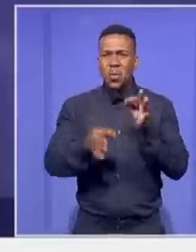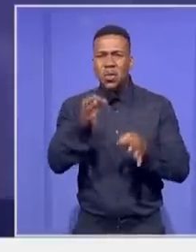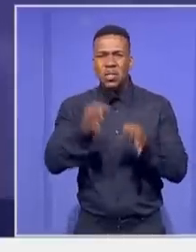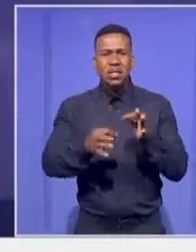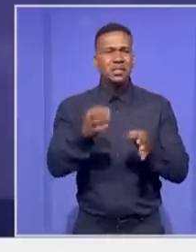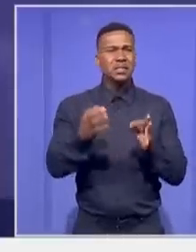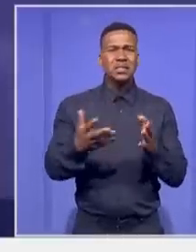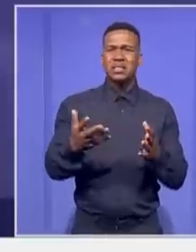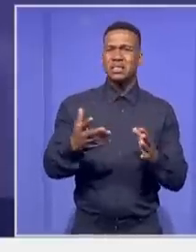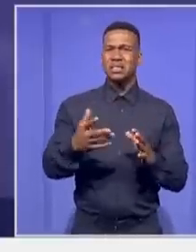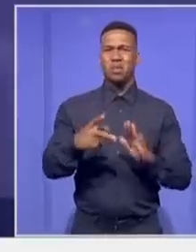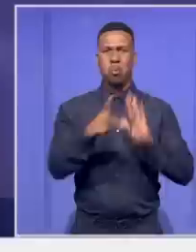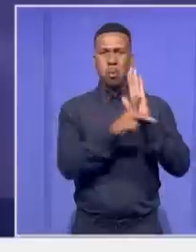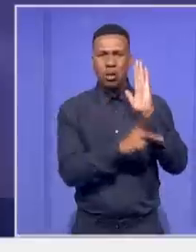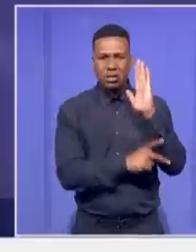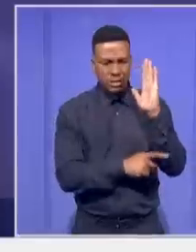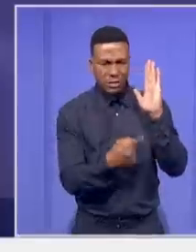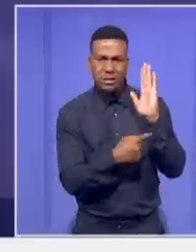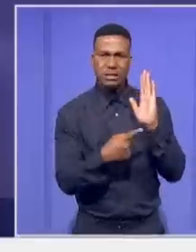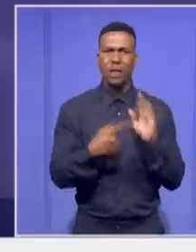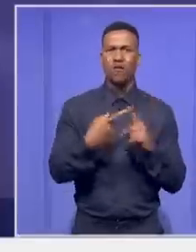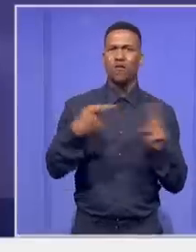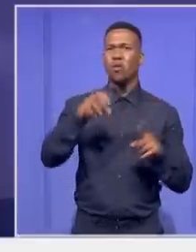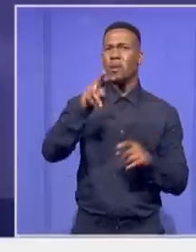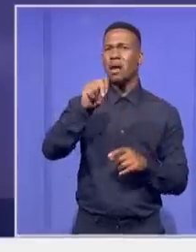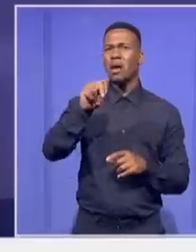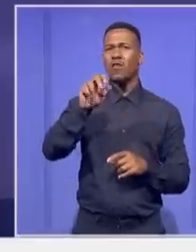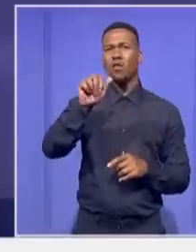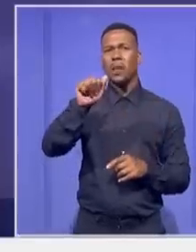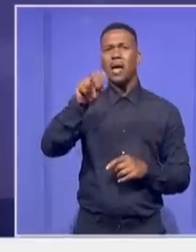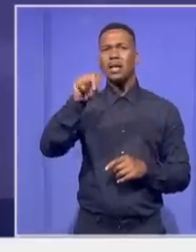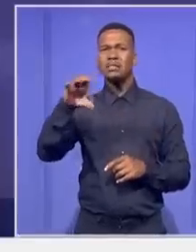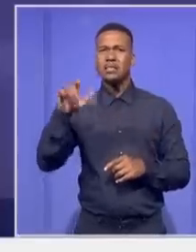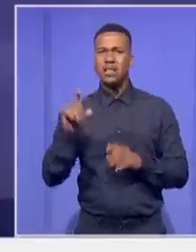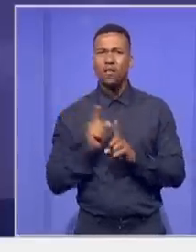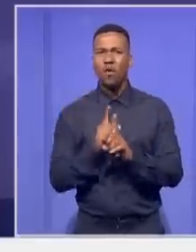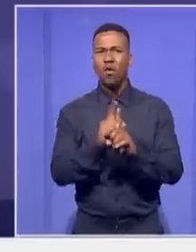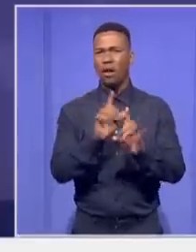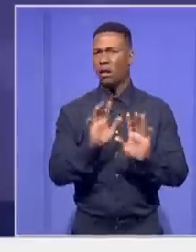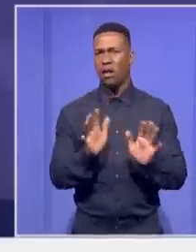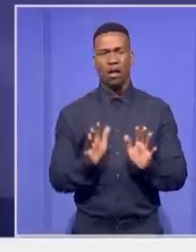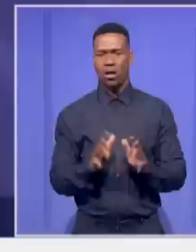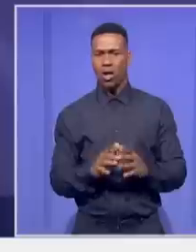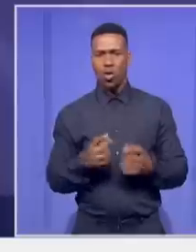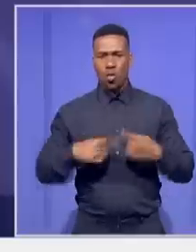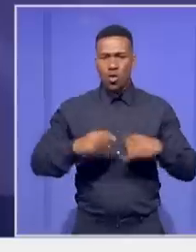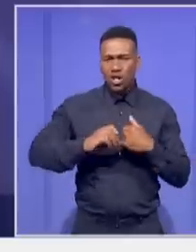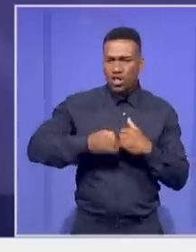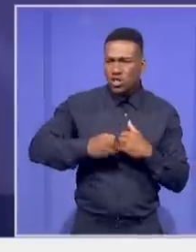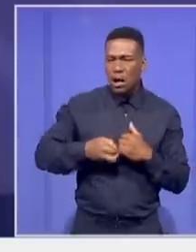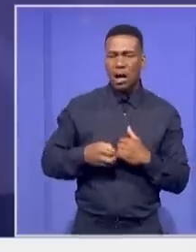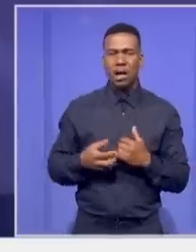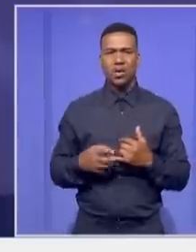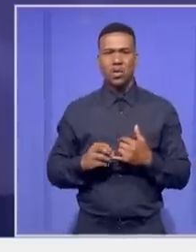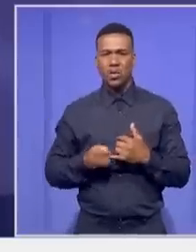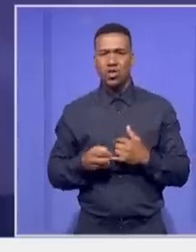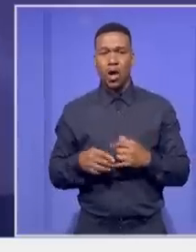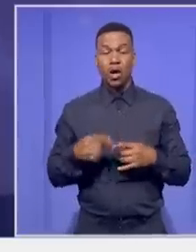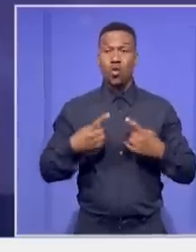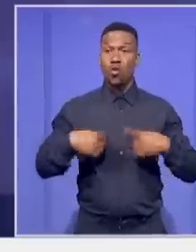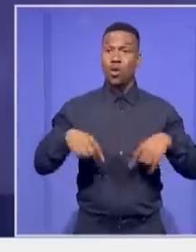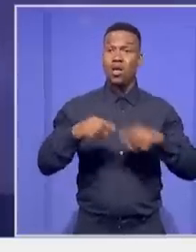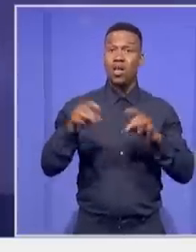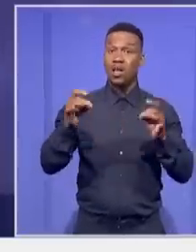parties like the ANC, in an effort to try and be a bit of everything to everybody, we'd given up on our very